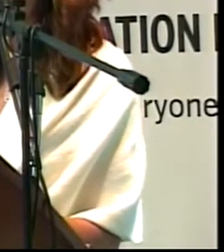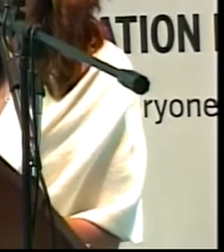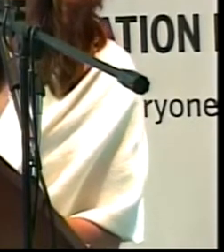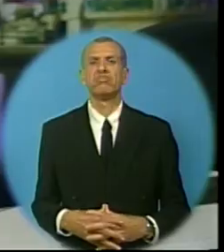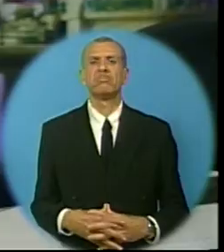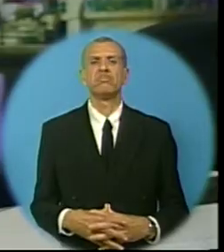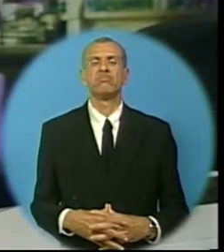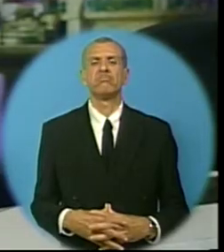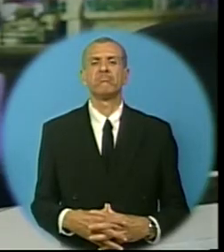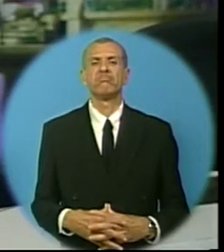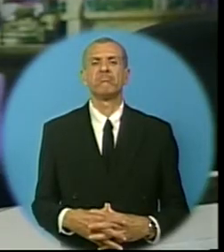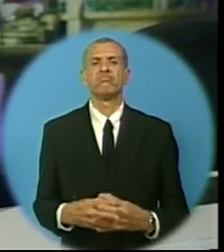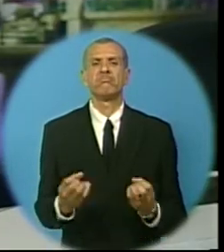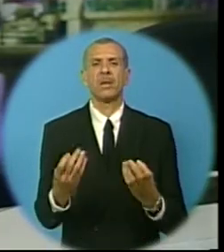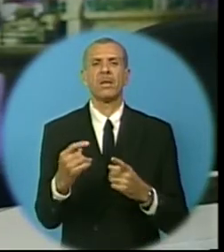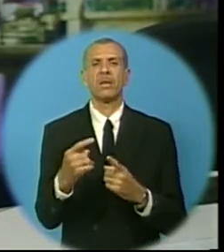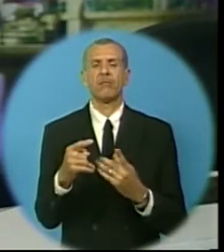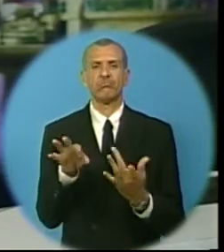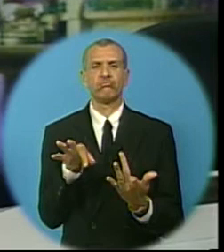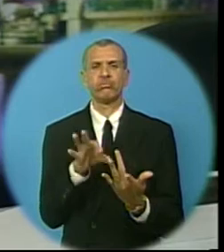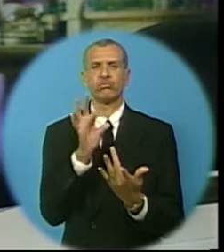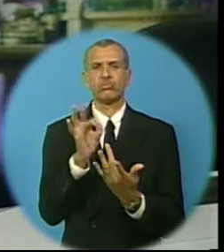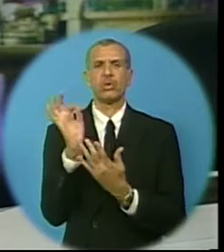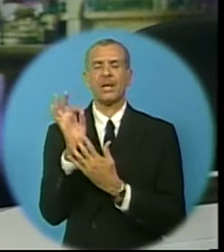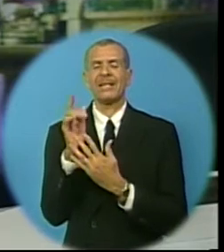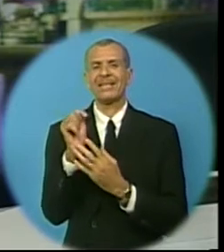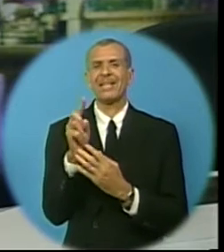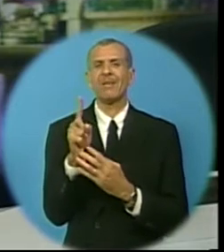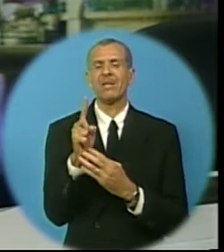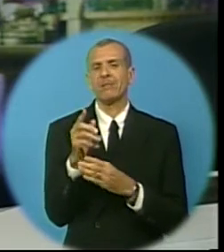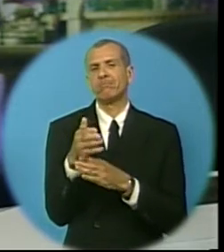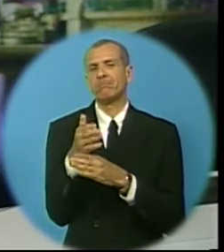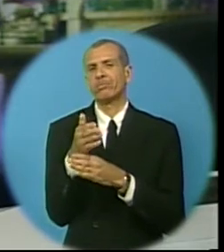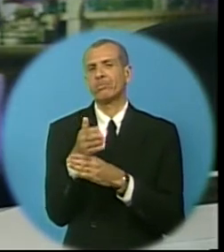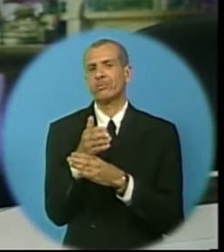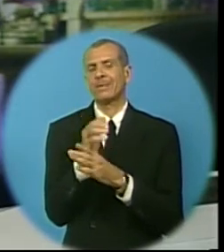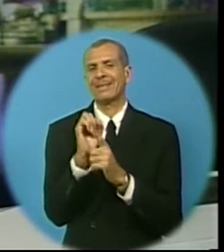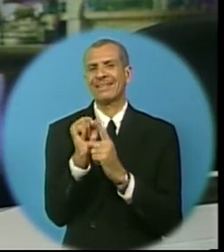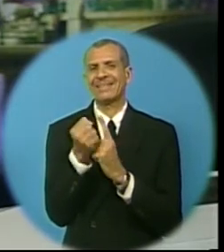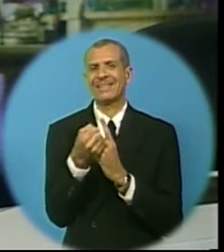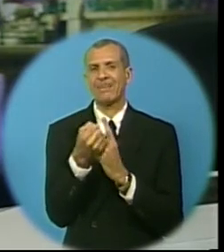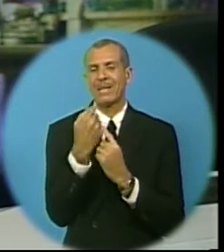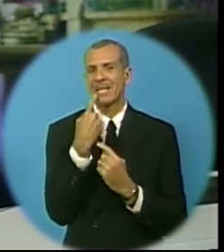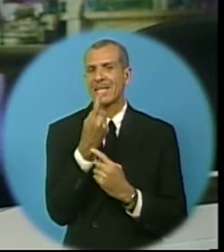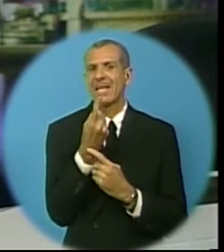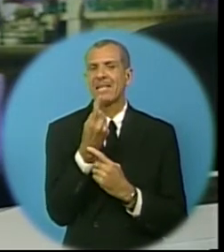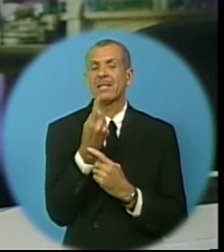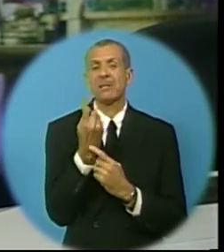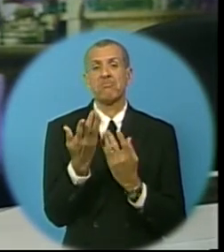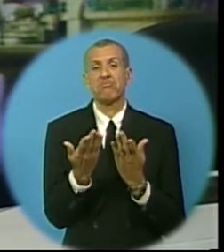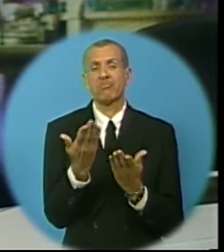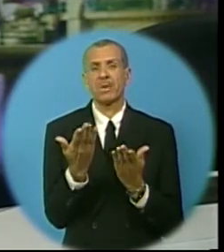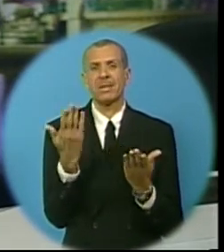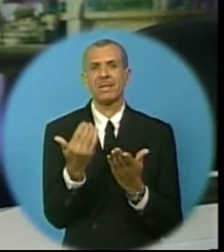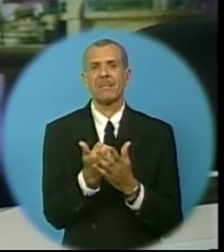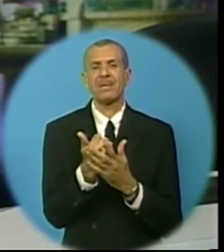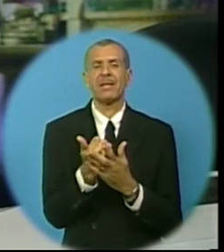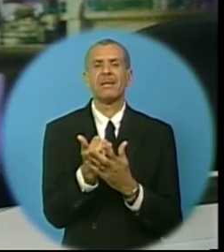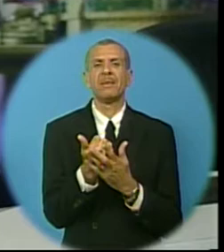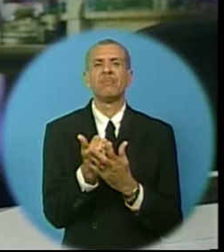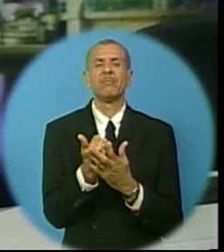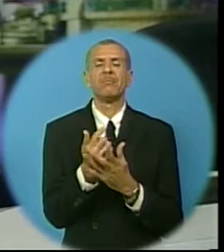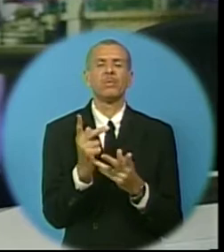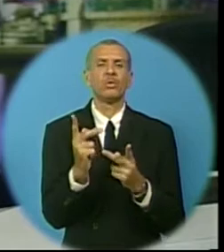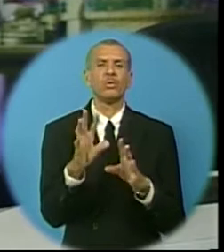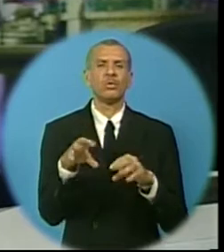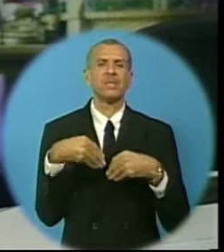marginalized. MultiChoice Television is updating its current system. And it says this may cause some receivers